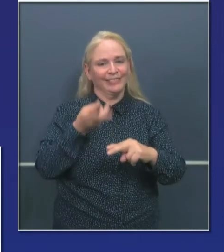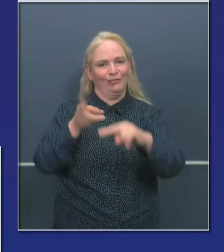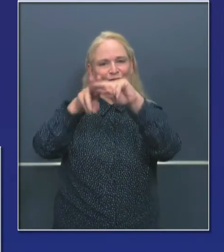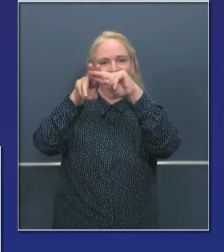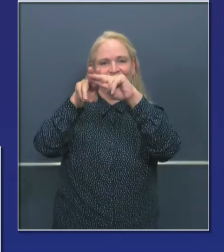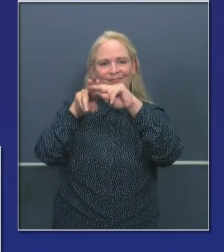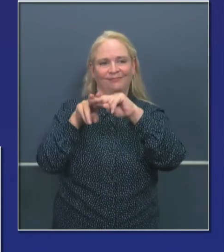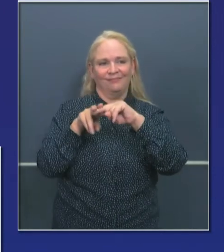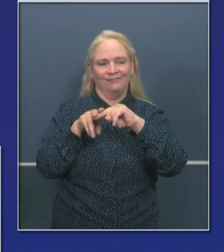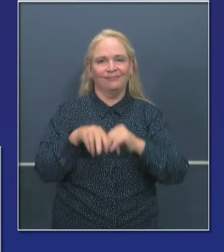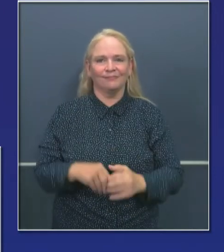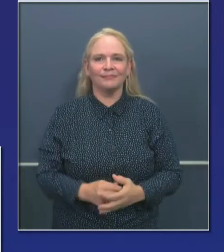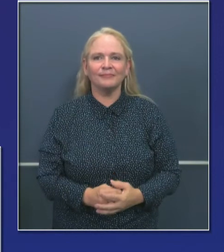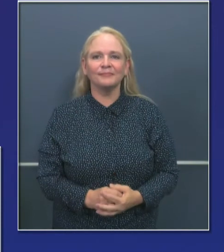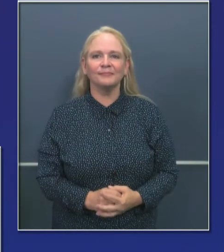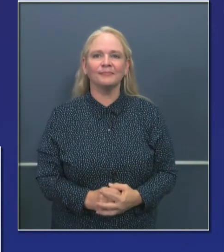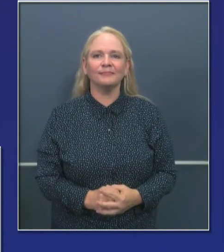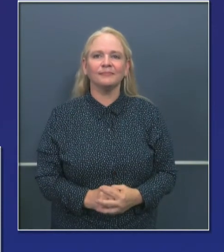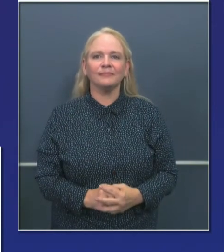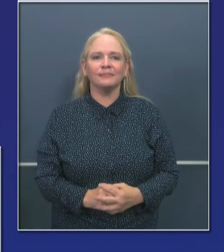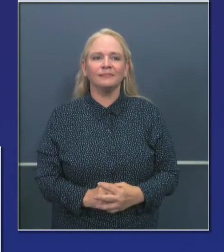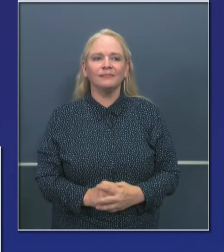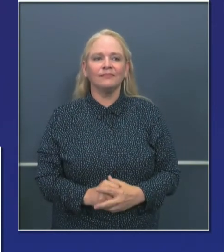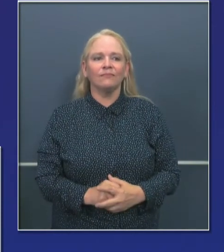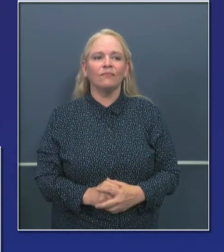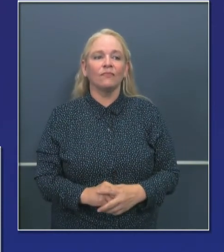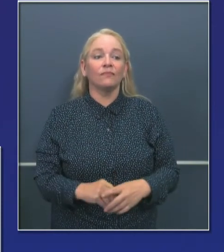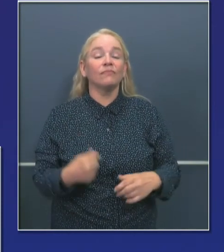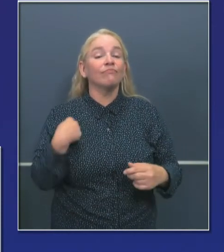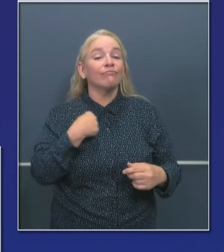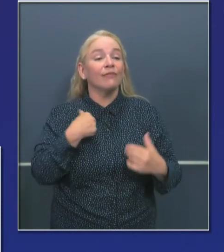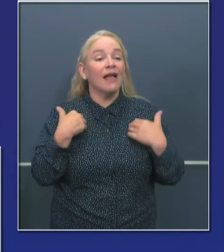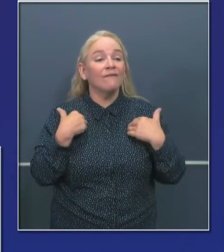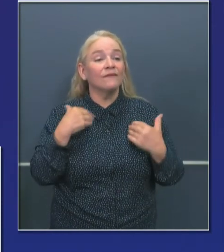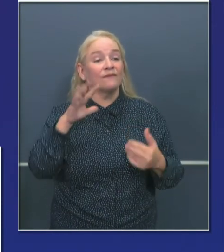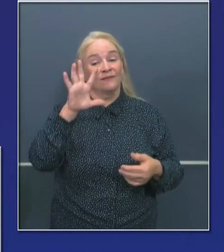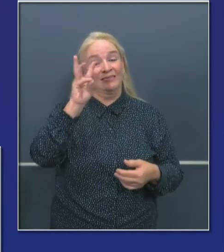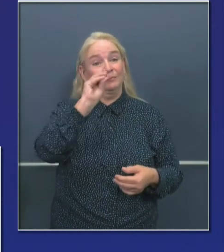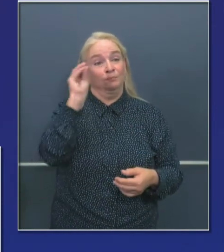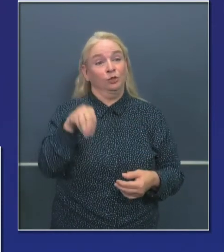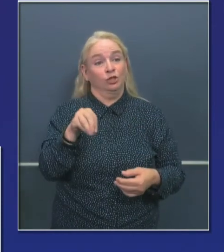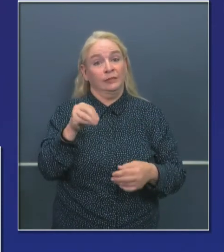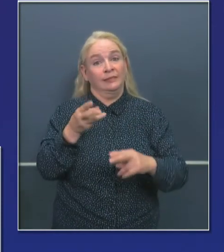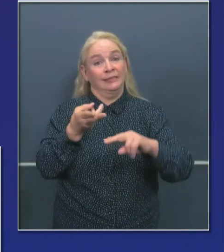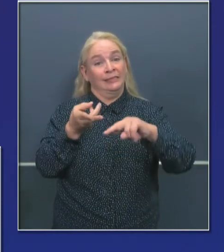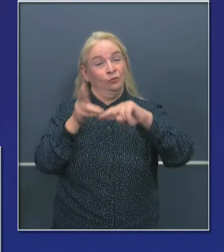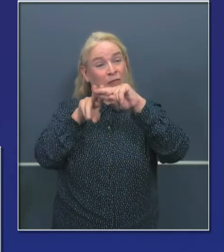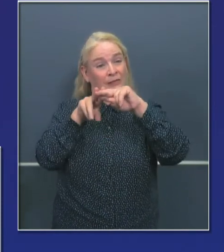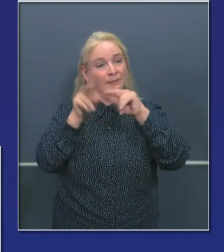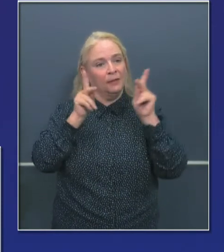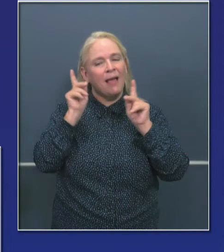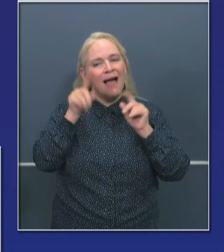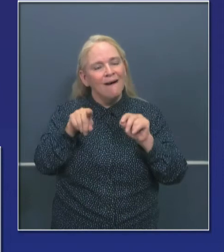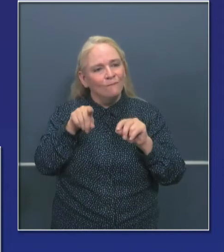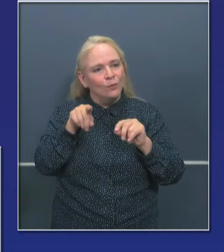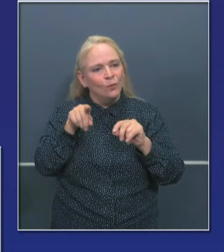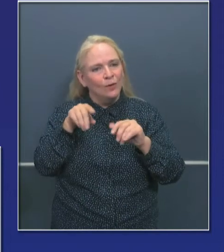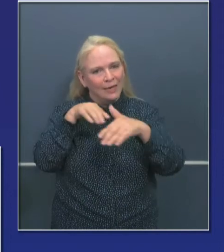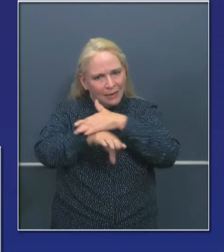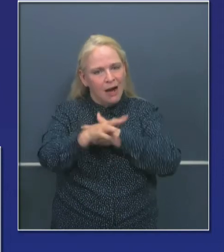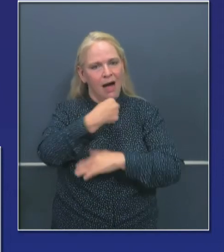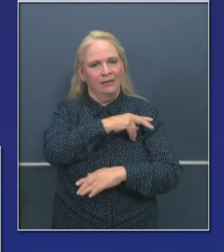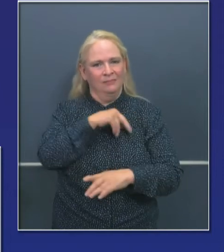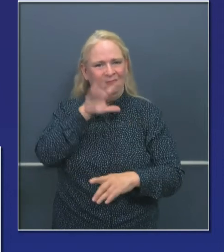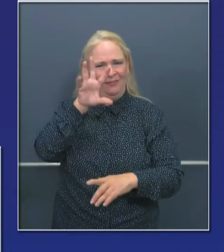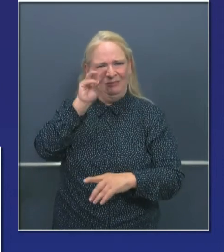as a lagging indicator. We've now had a 56% increase in hospitalizations over the 2-week